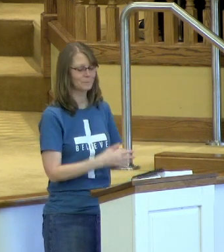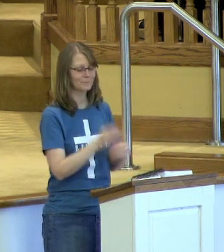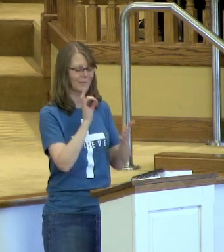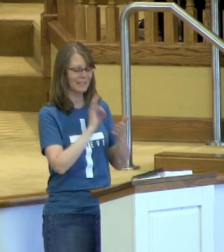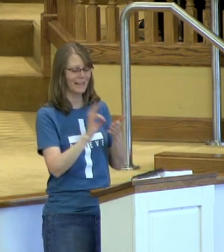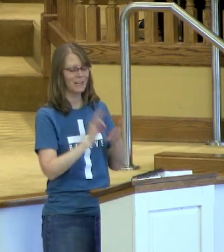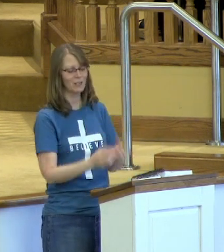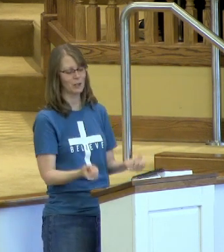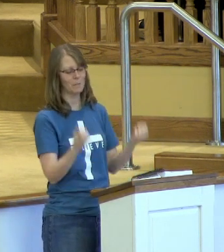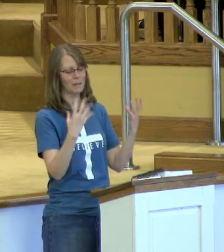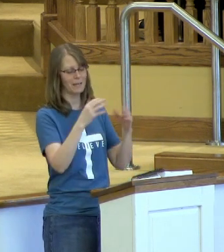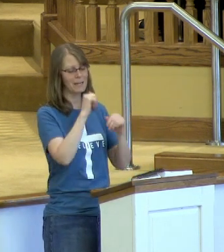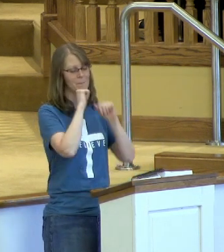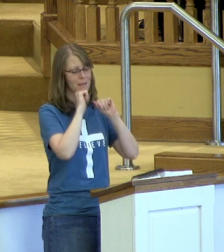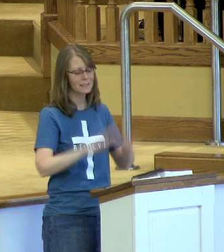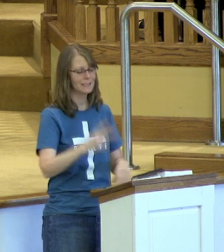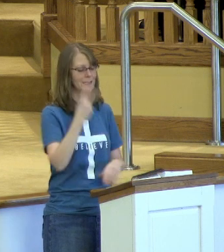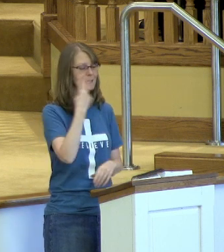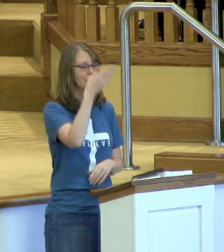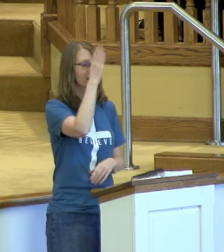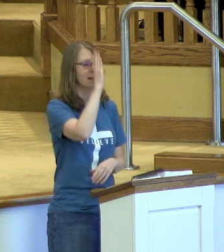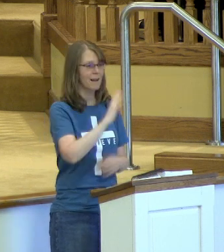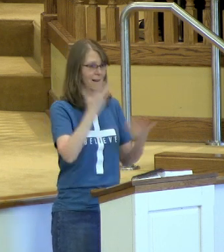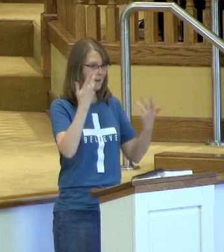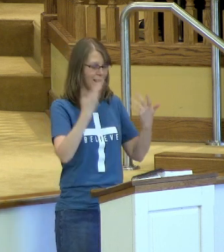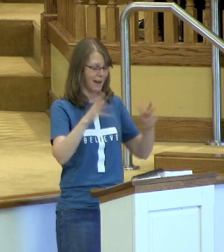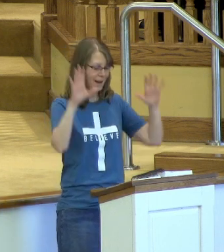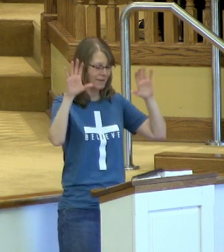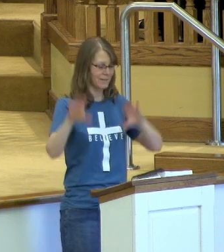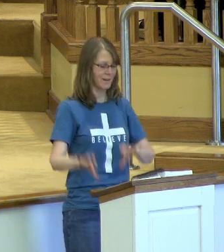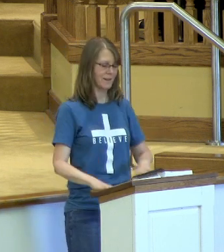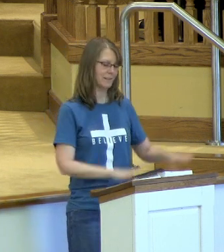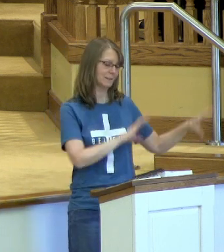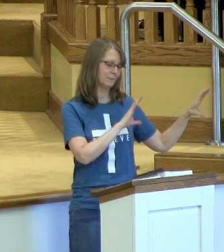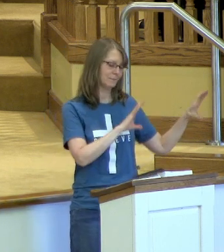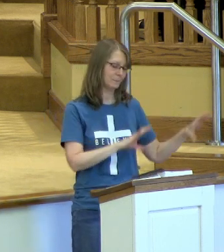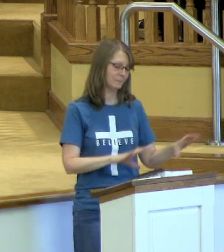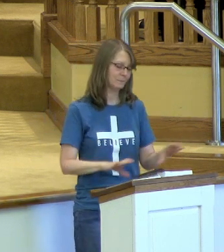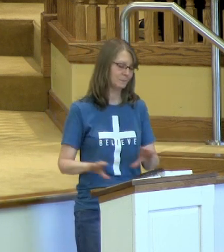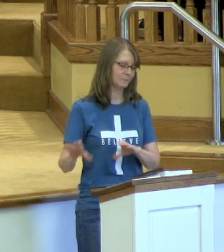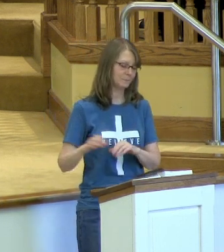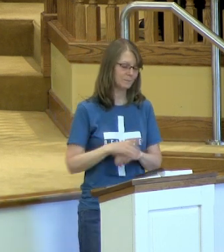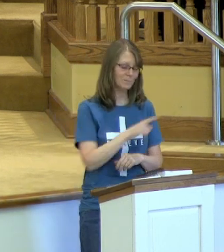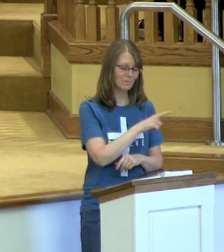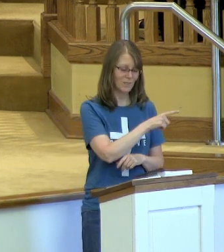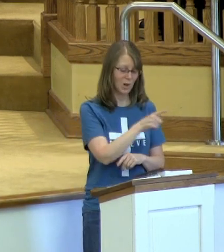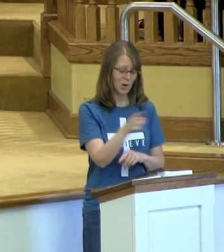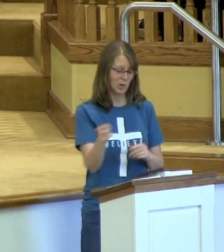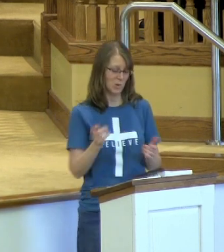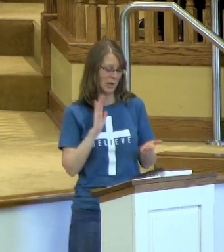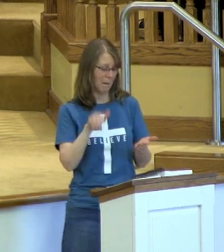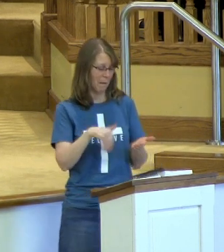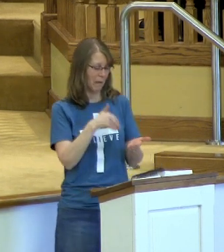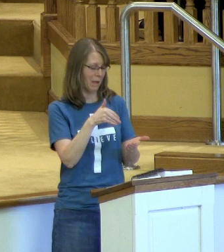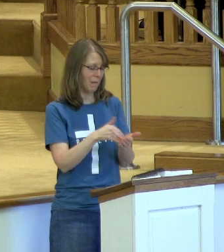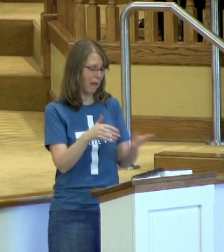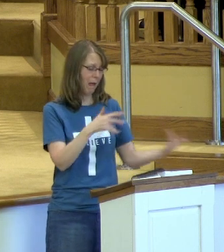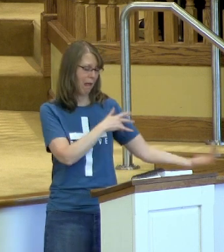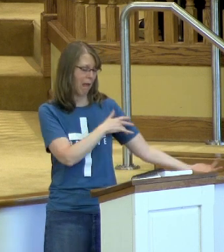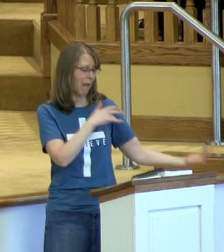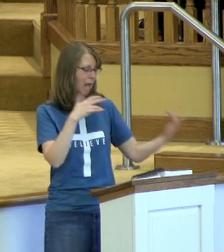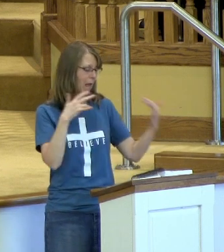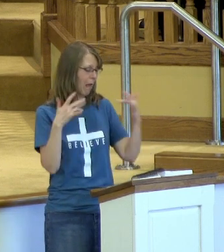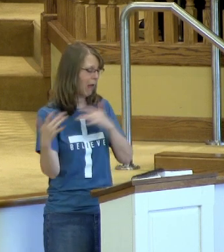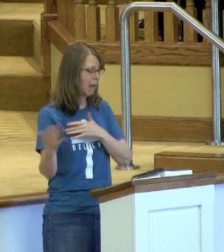one. Count your many blessings, see what God has done. Last verse. So amid the conflict,